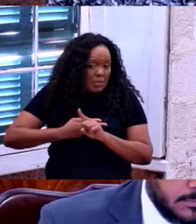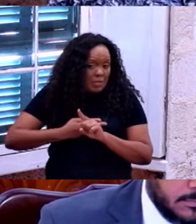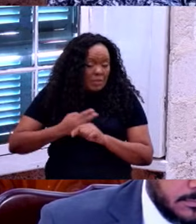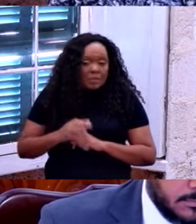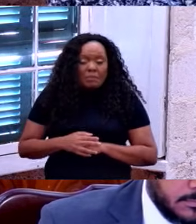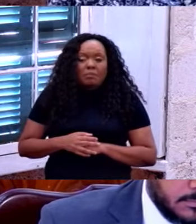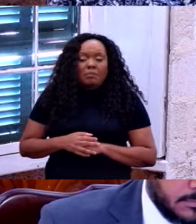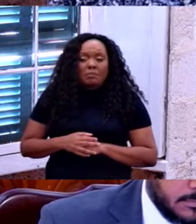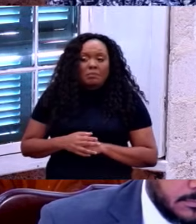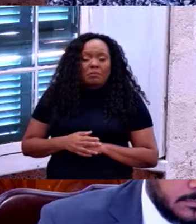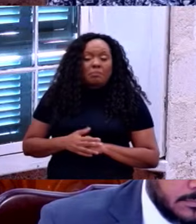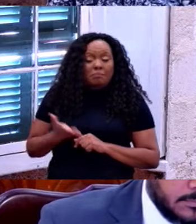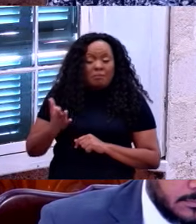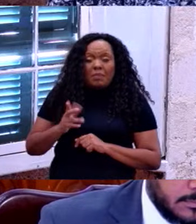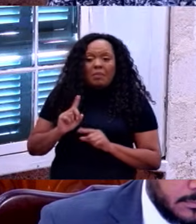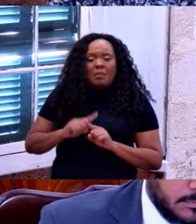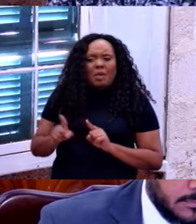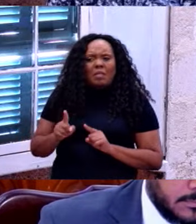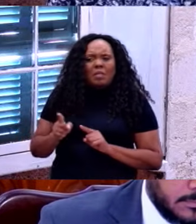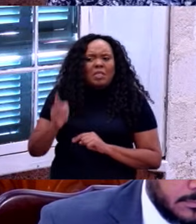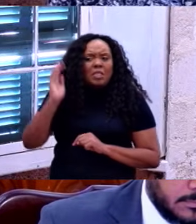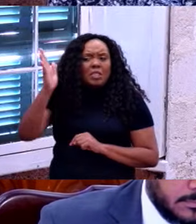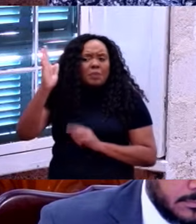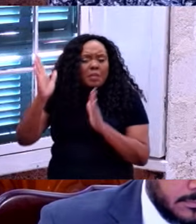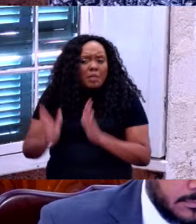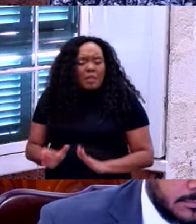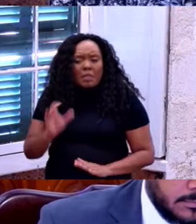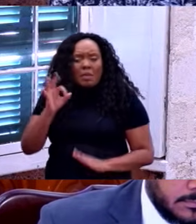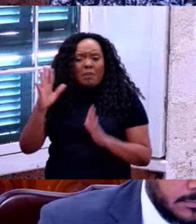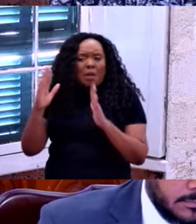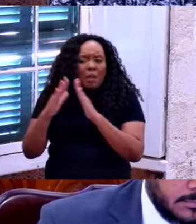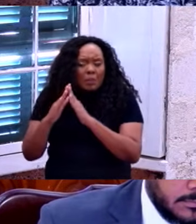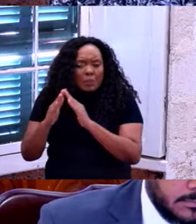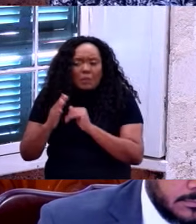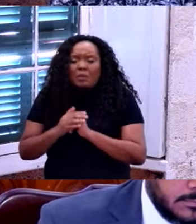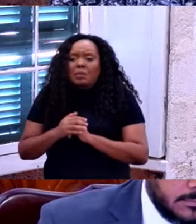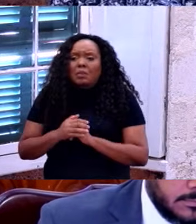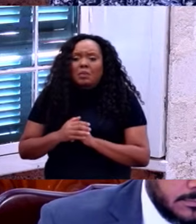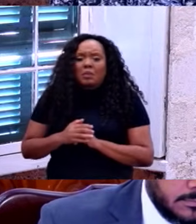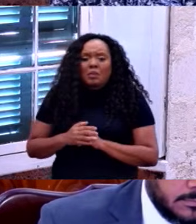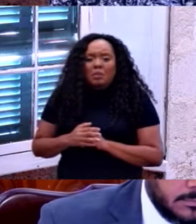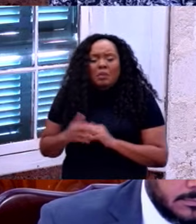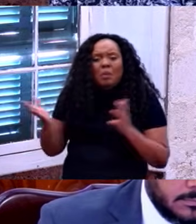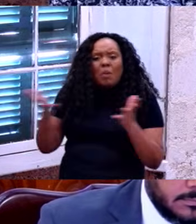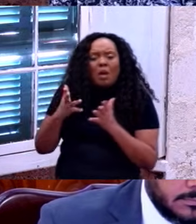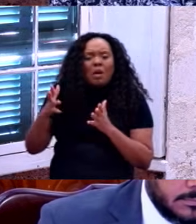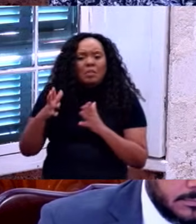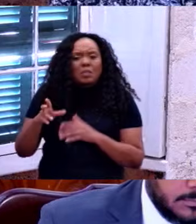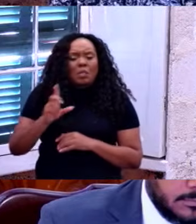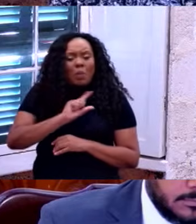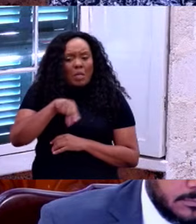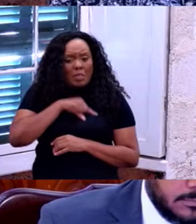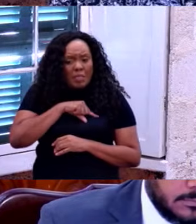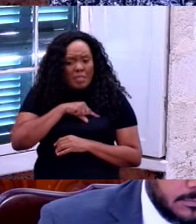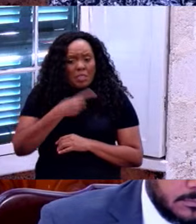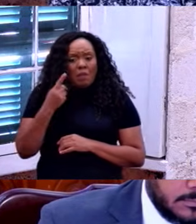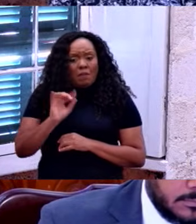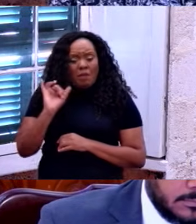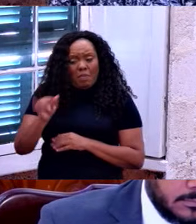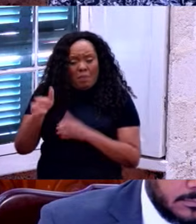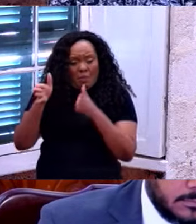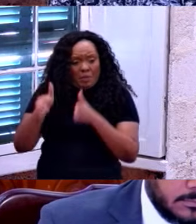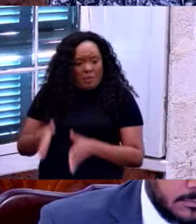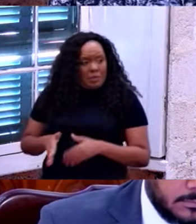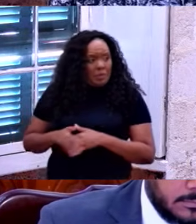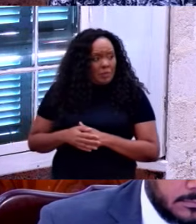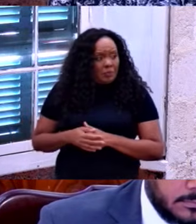qualification for the Speaker. So having set a precedent and a qualification for the President, I would figure that the Speaker's